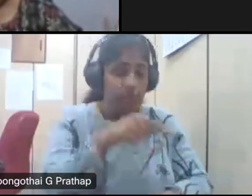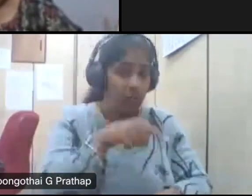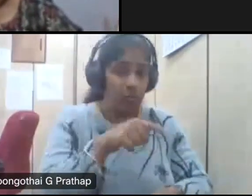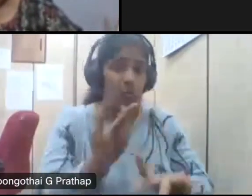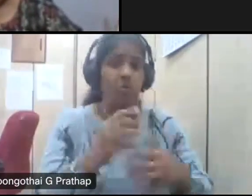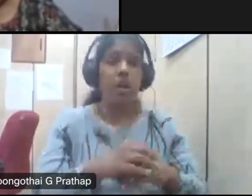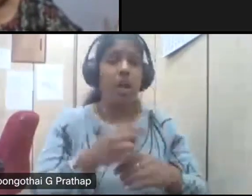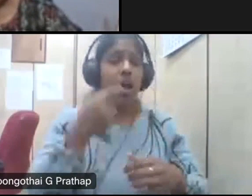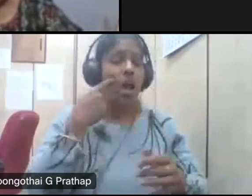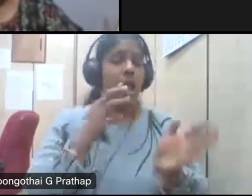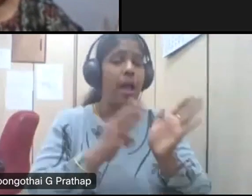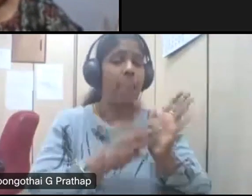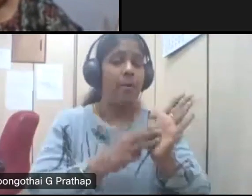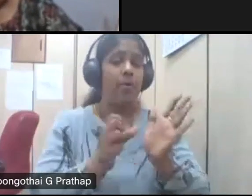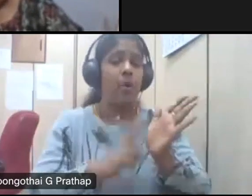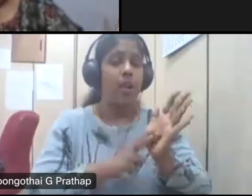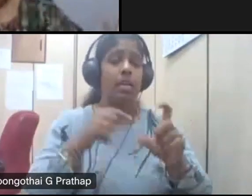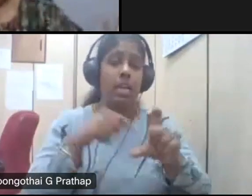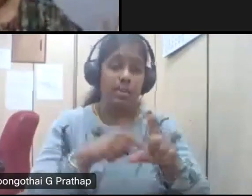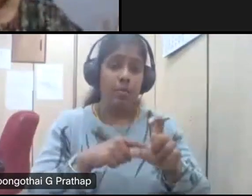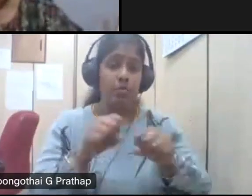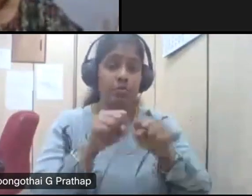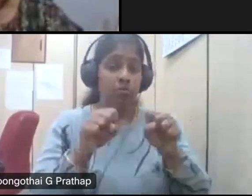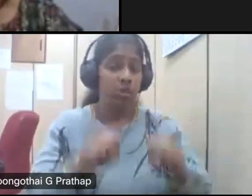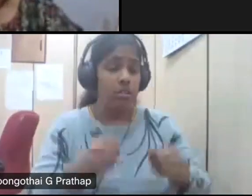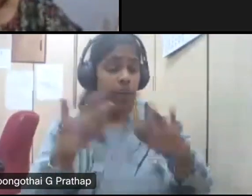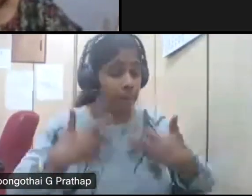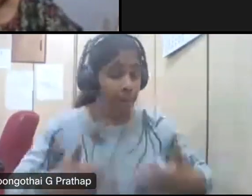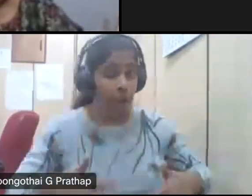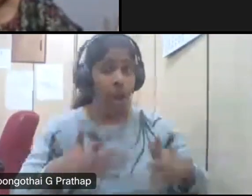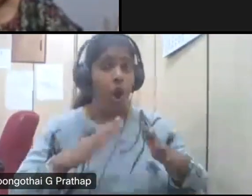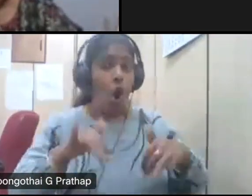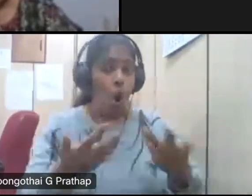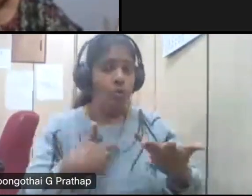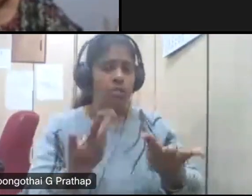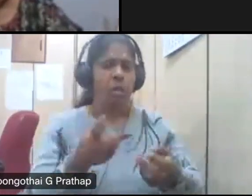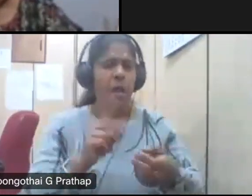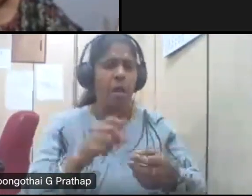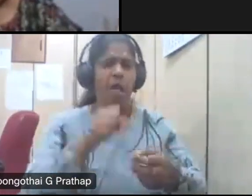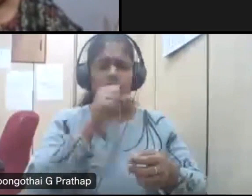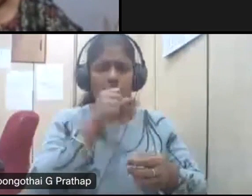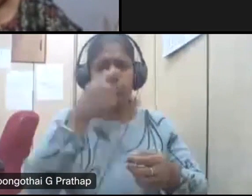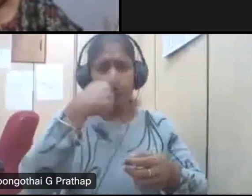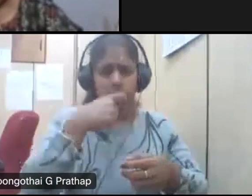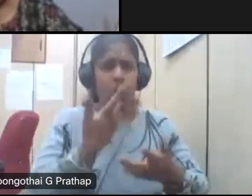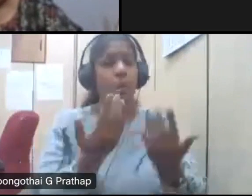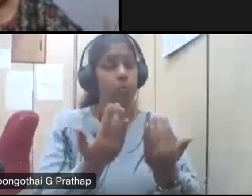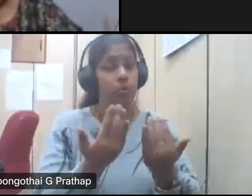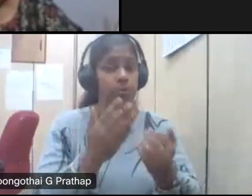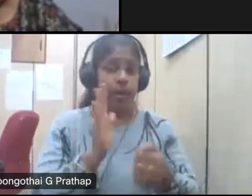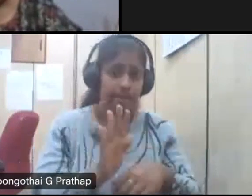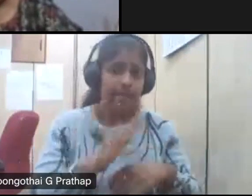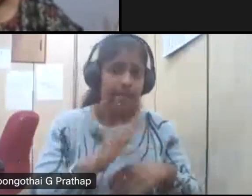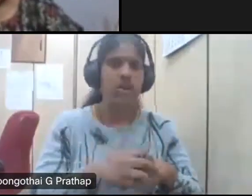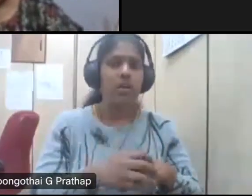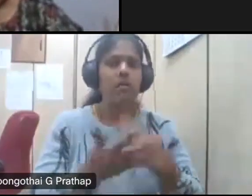to frequent cough and cold and are at increased risk of infectious diseases like